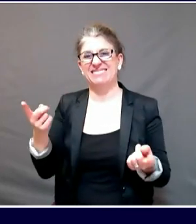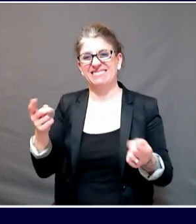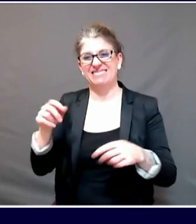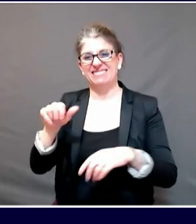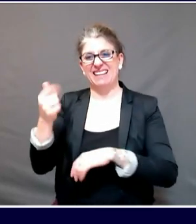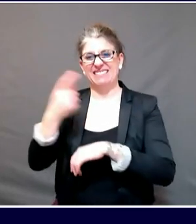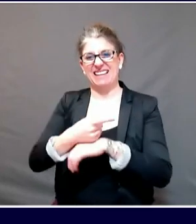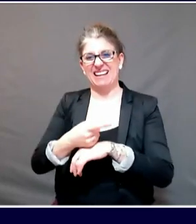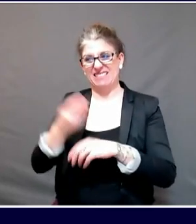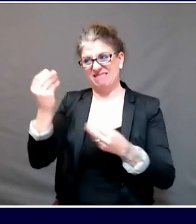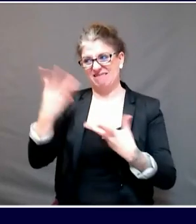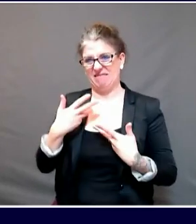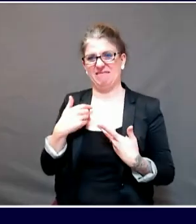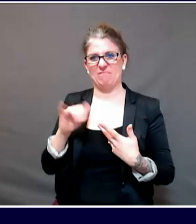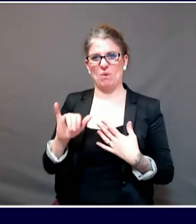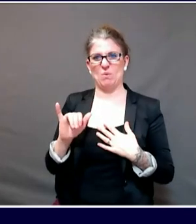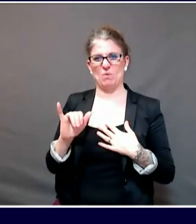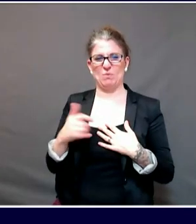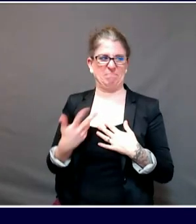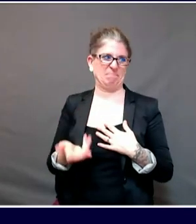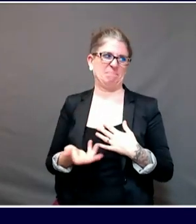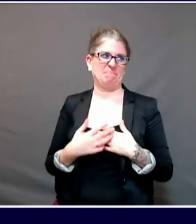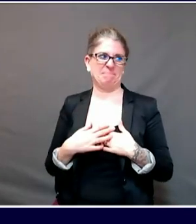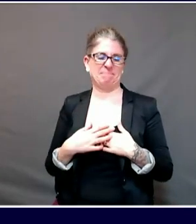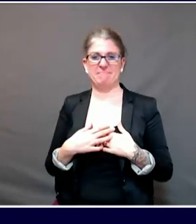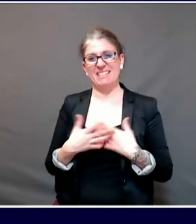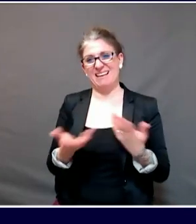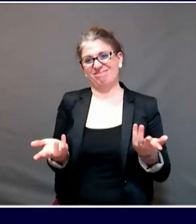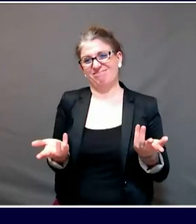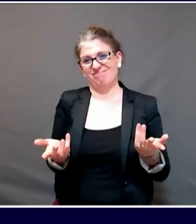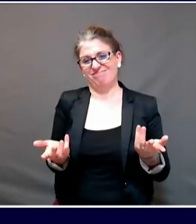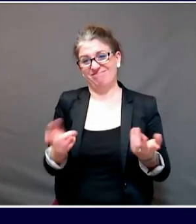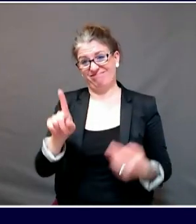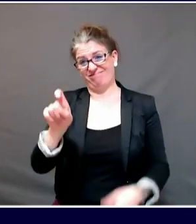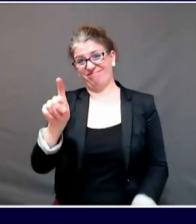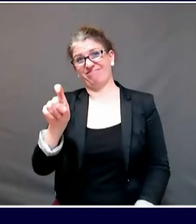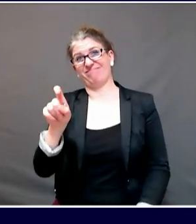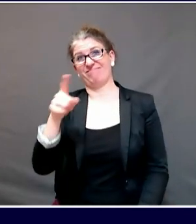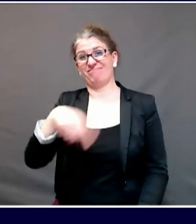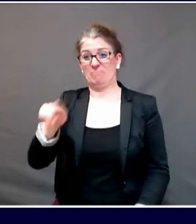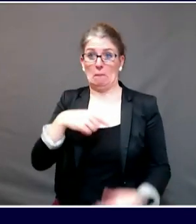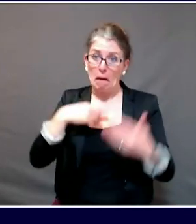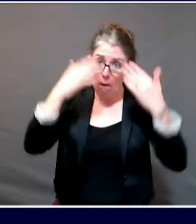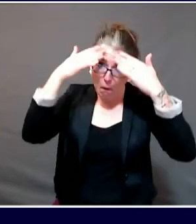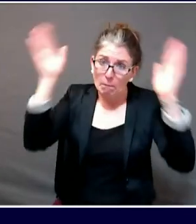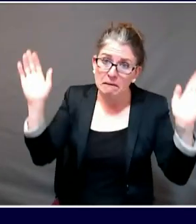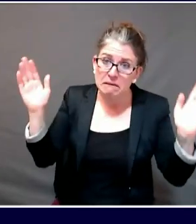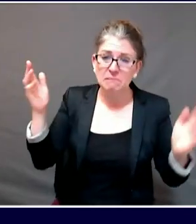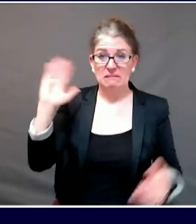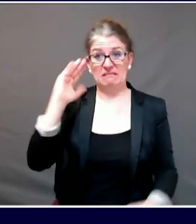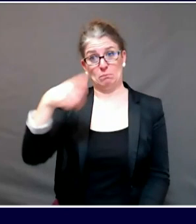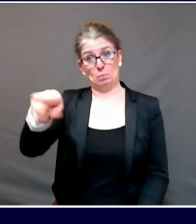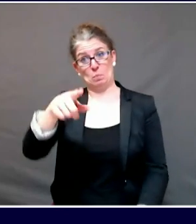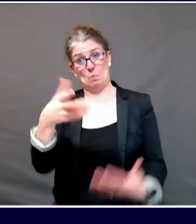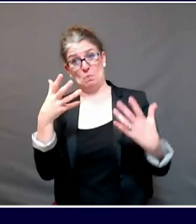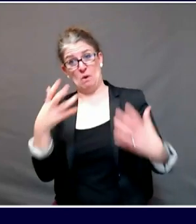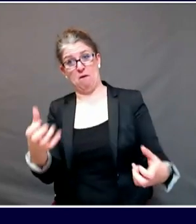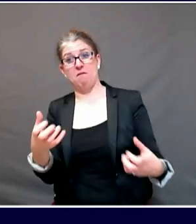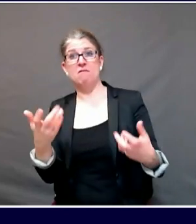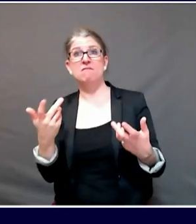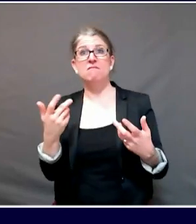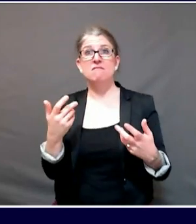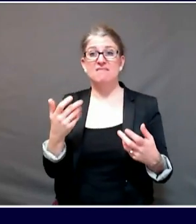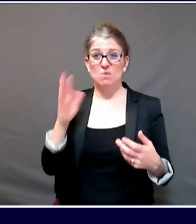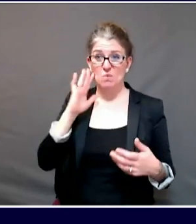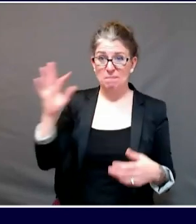going on, whether it's our top priority or a priority that we're working at, but maybe that we need to focus on other things right now. That's the